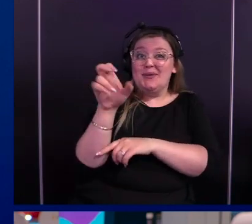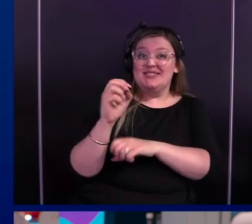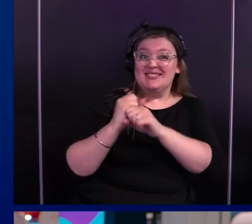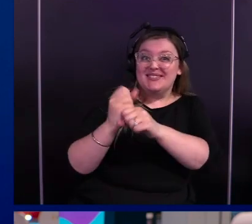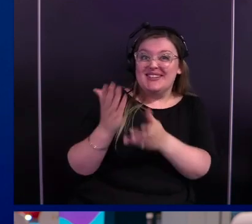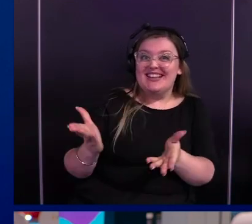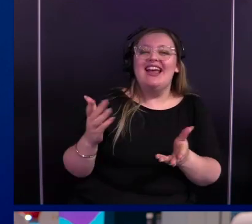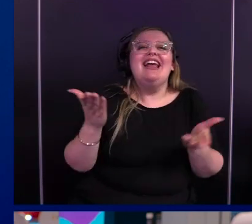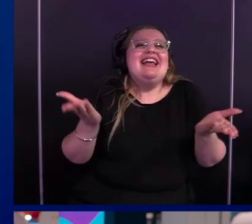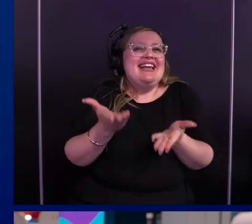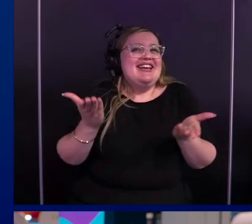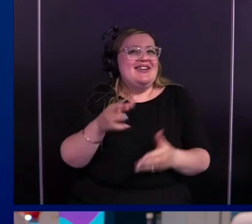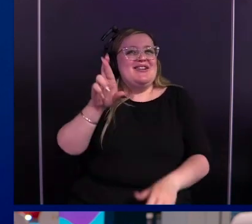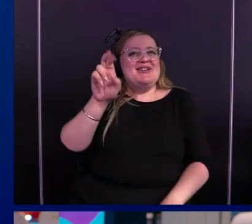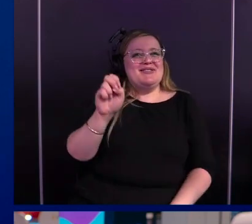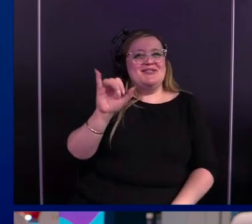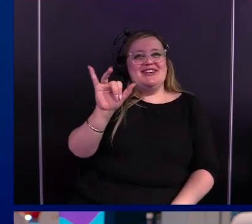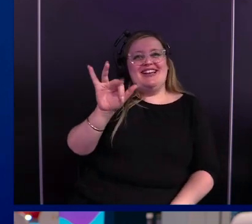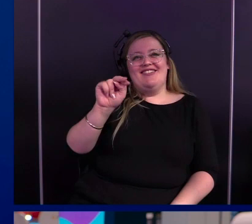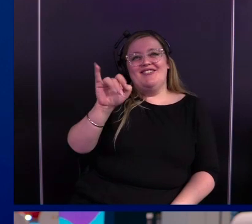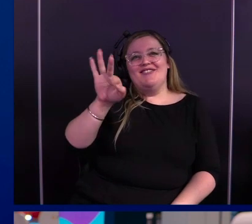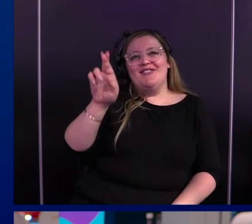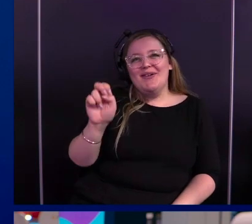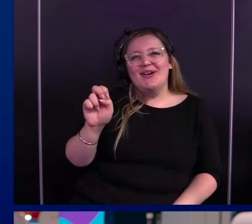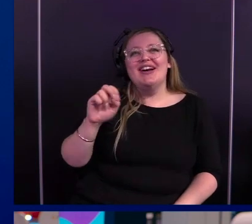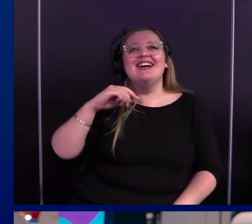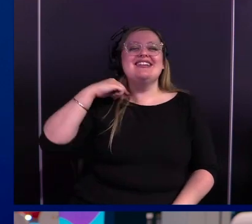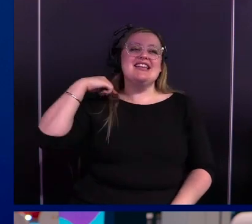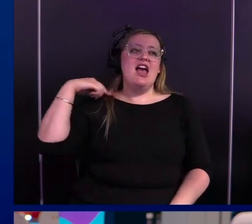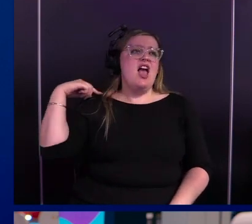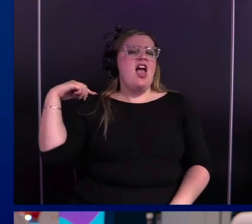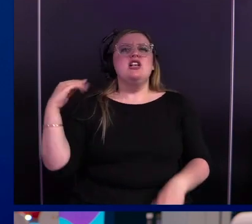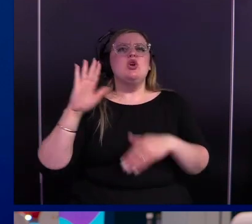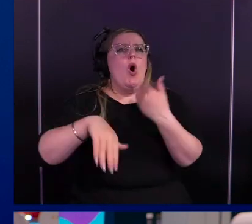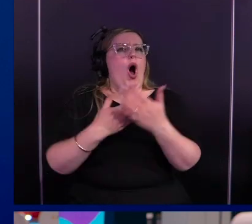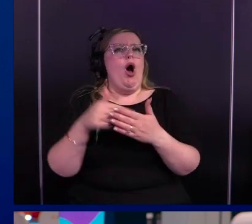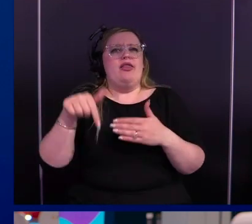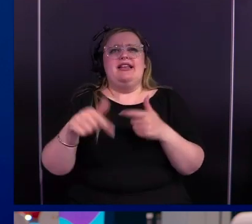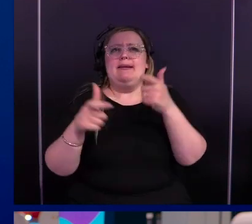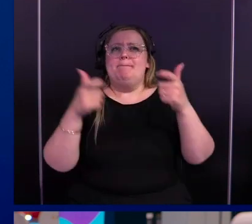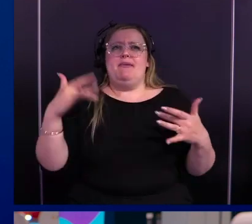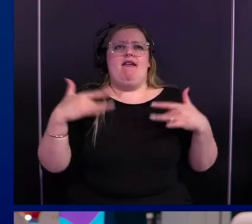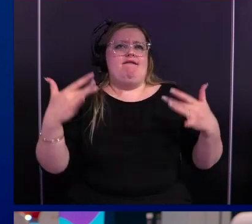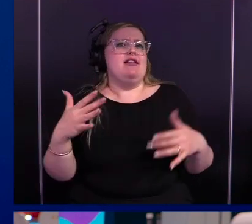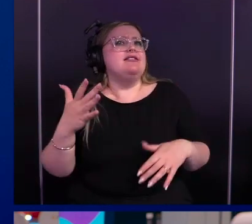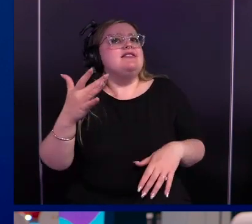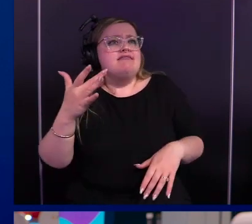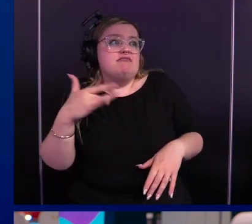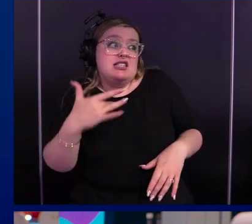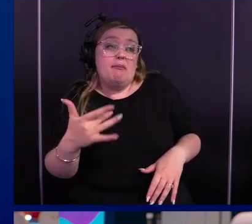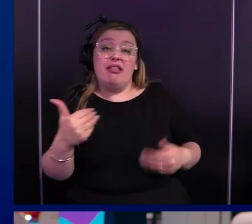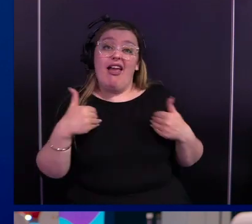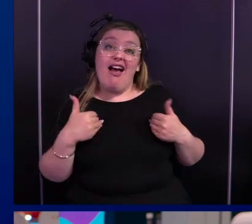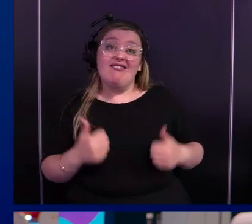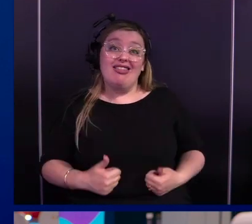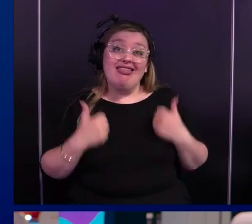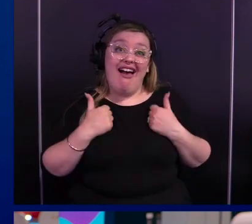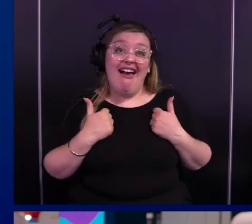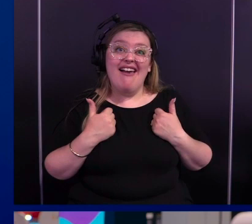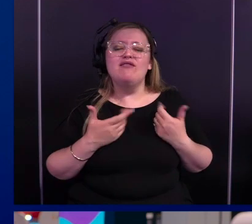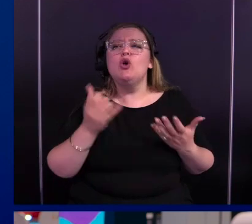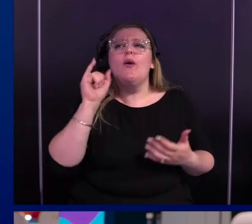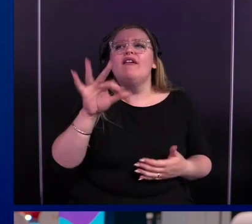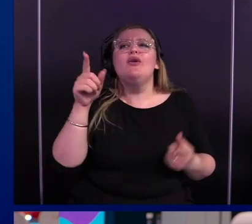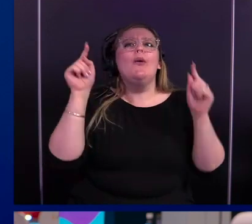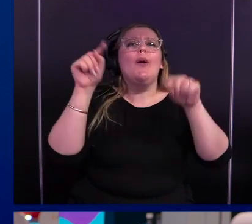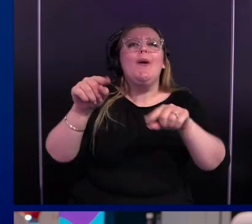at Reinforce, and at all these big events, we usually have a live event going. So if you ever come to one of these conferences, look for us, summits and things